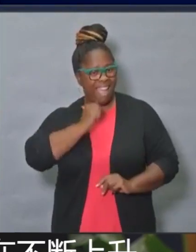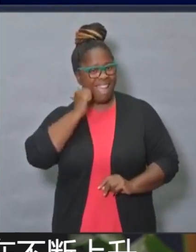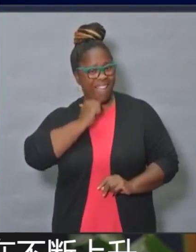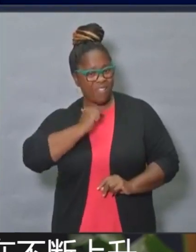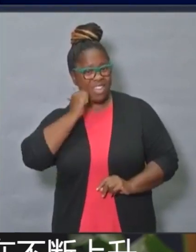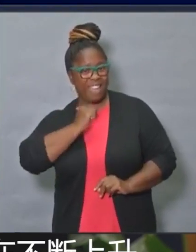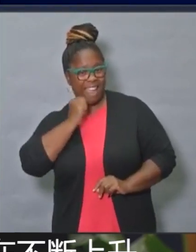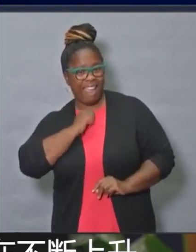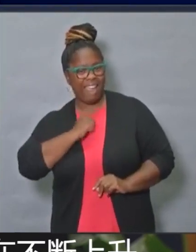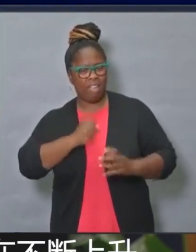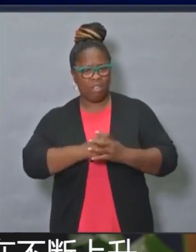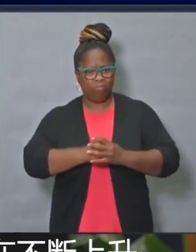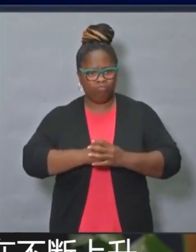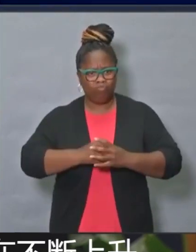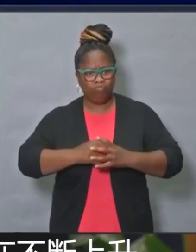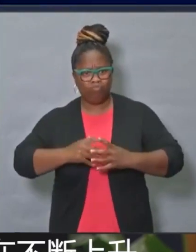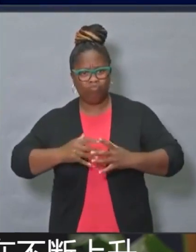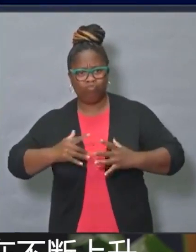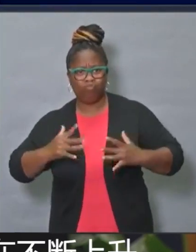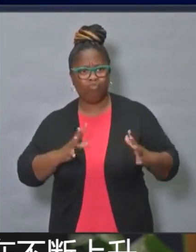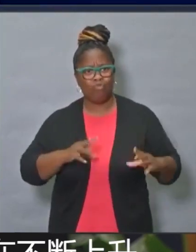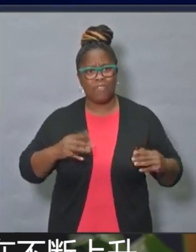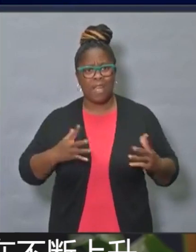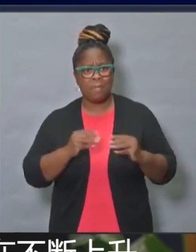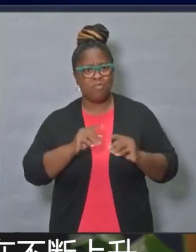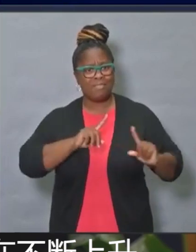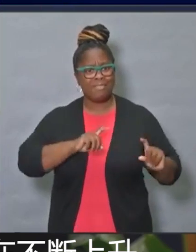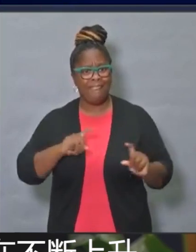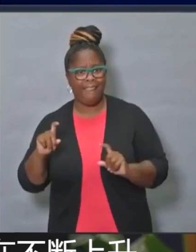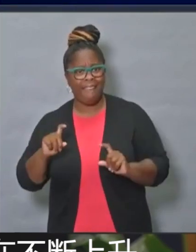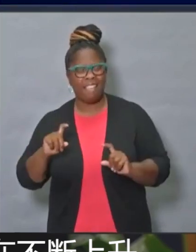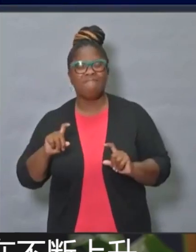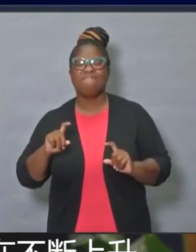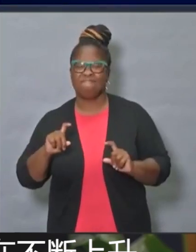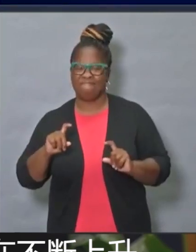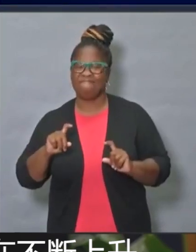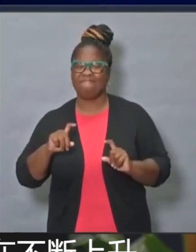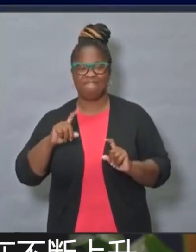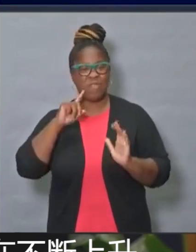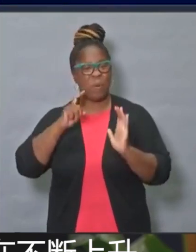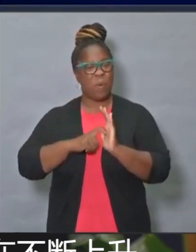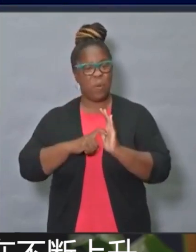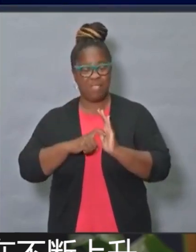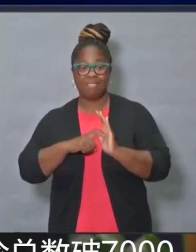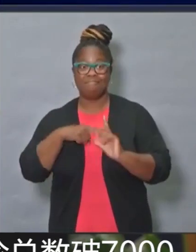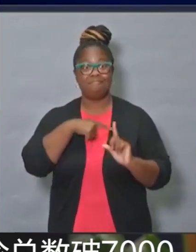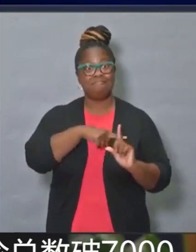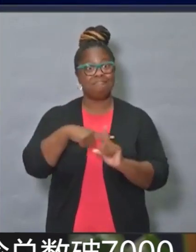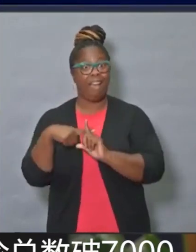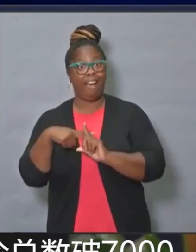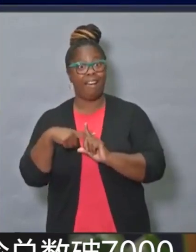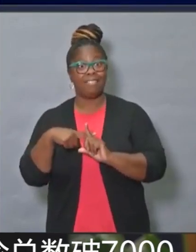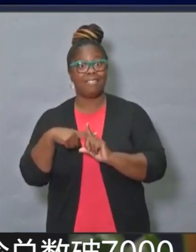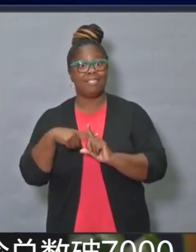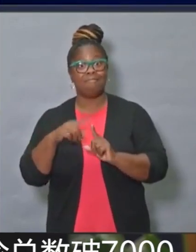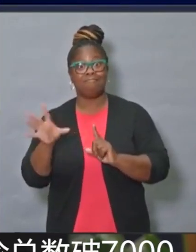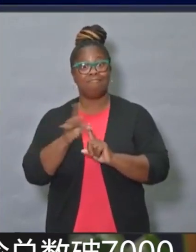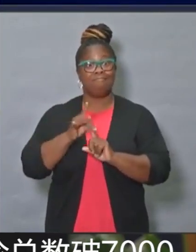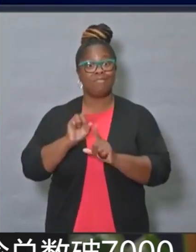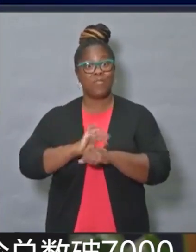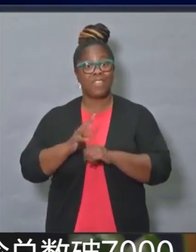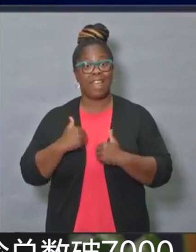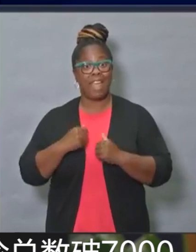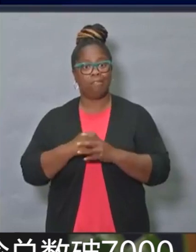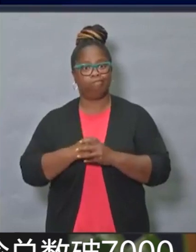increased testing capacity, we continue to see an increase in positive cases. The county reported its highest